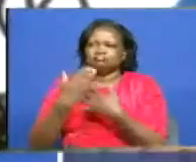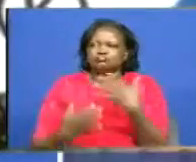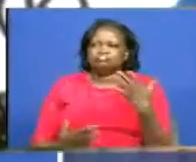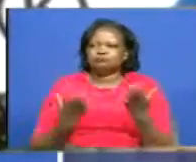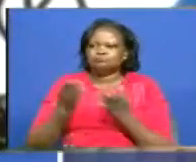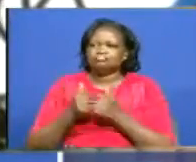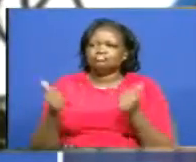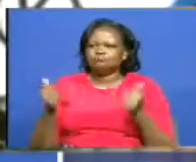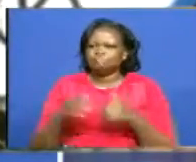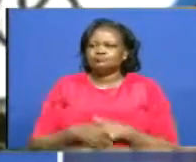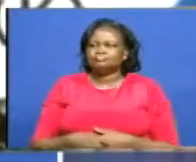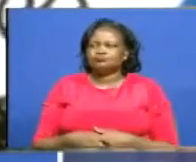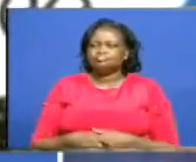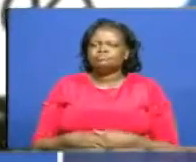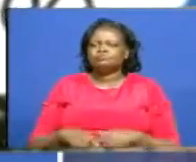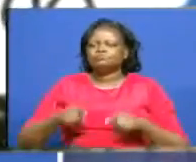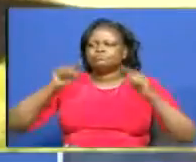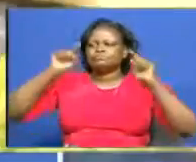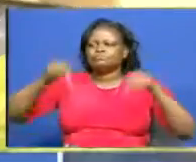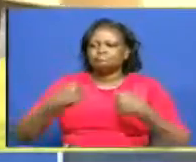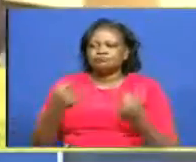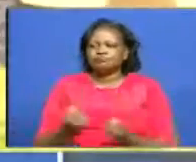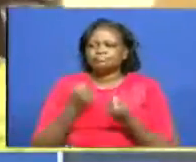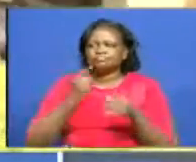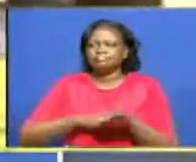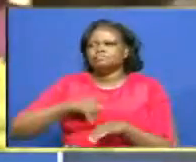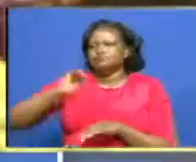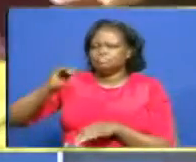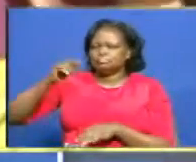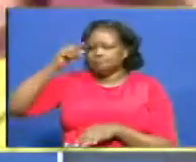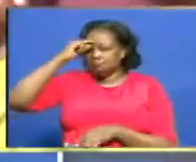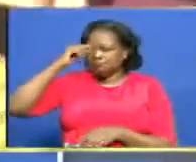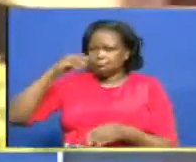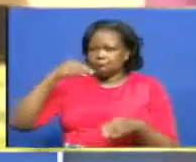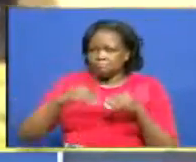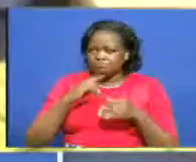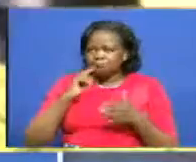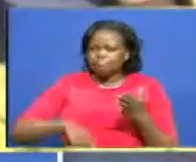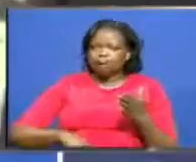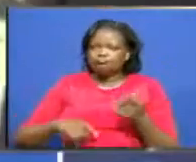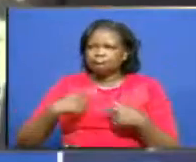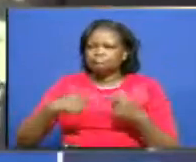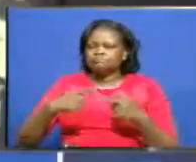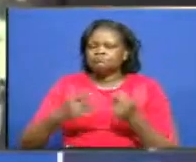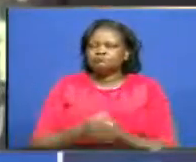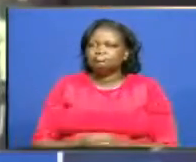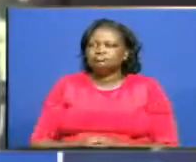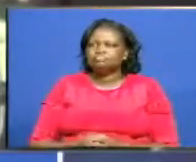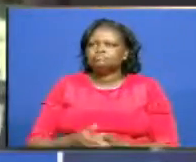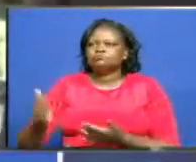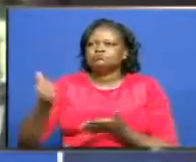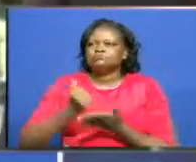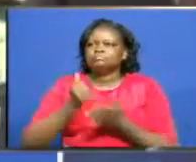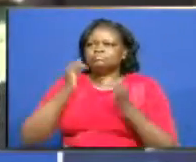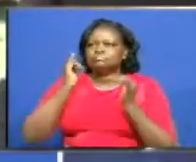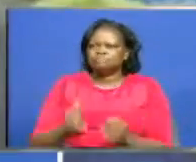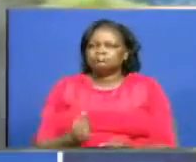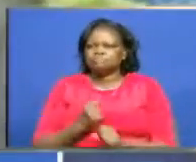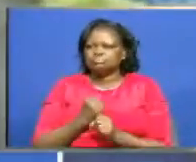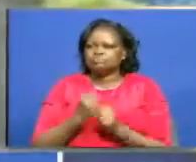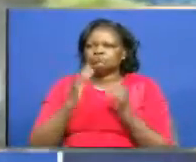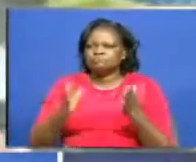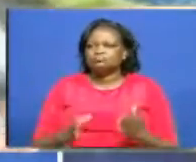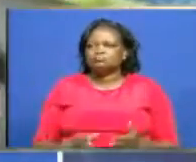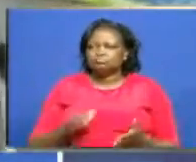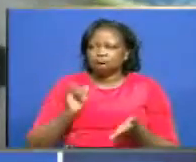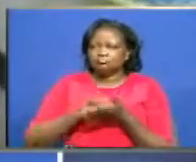vizuri. The demands come in even as the county government of Busia said it is in the process of replacing the striking health workers.